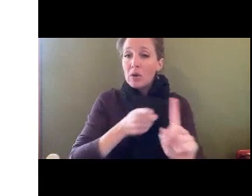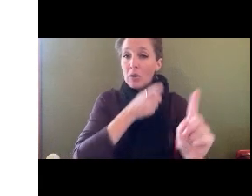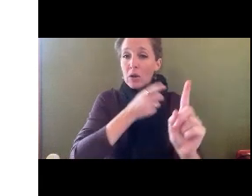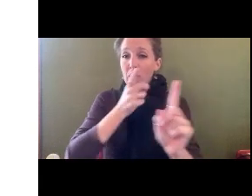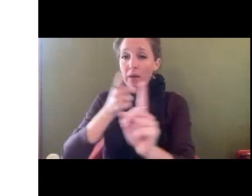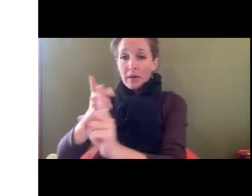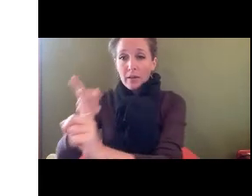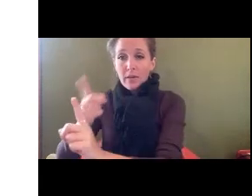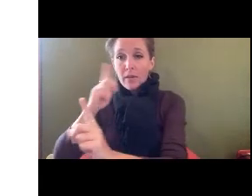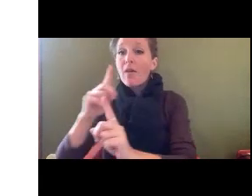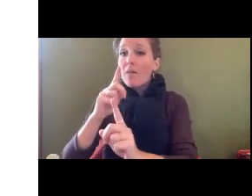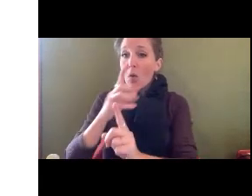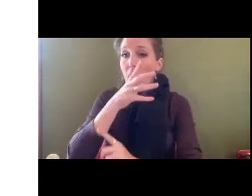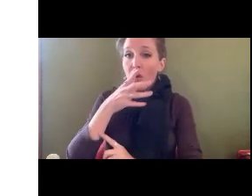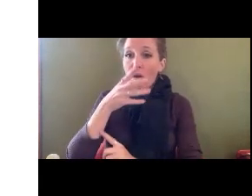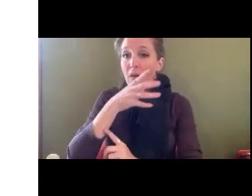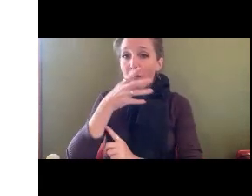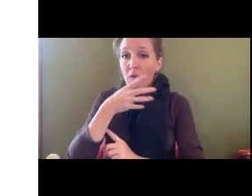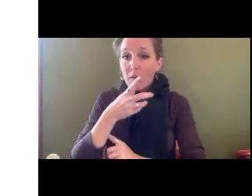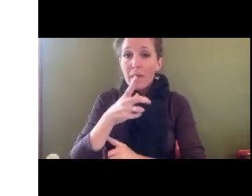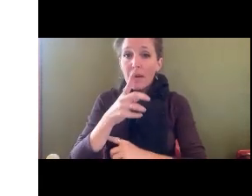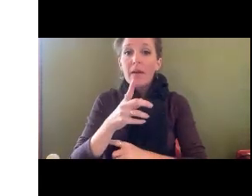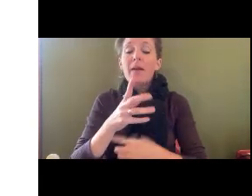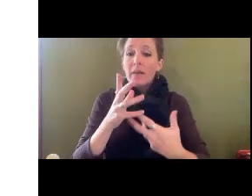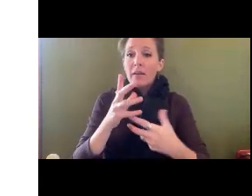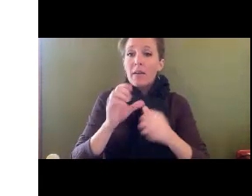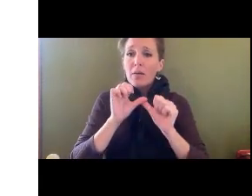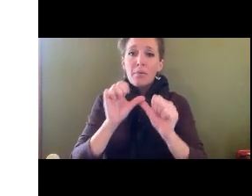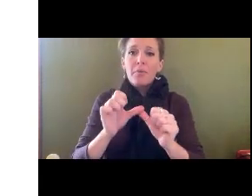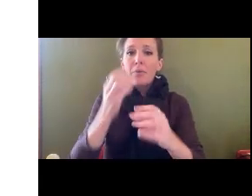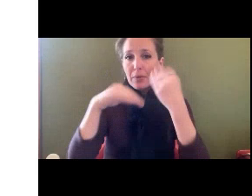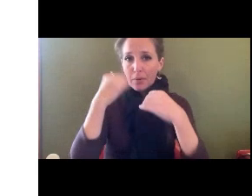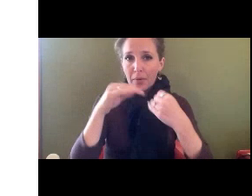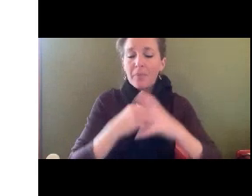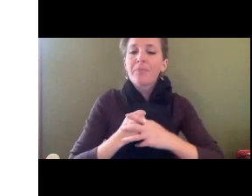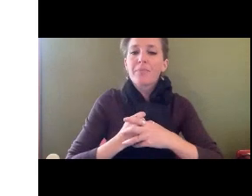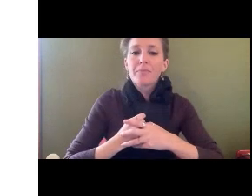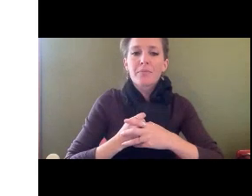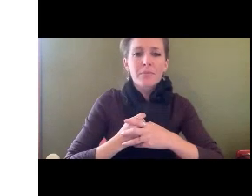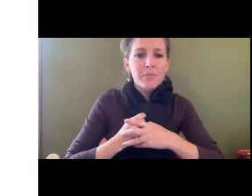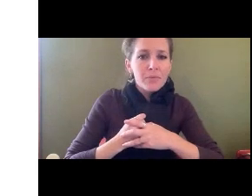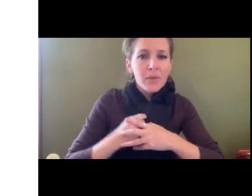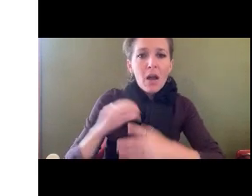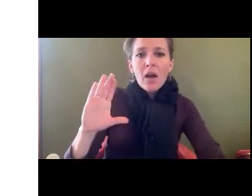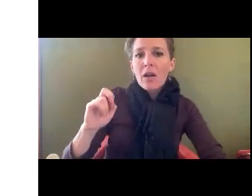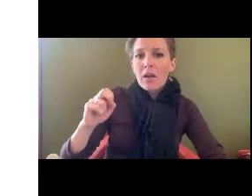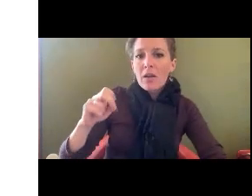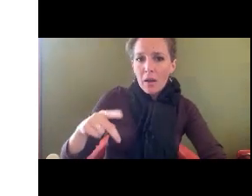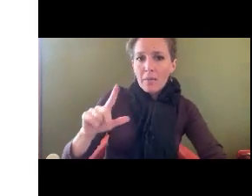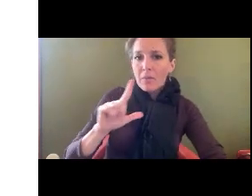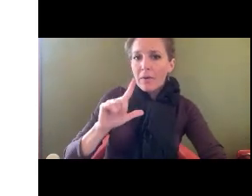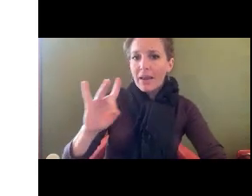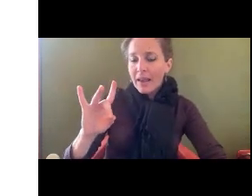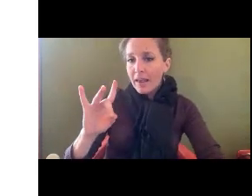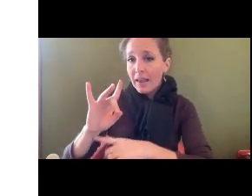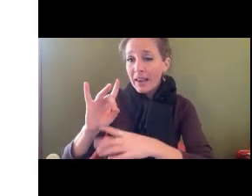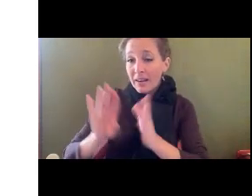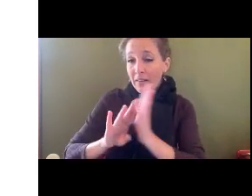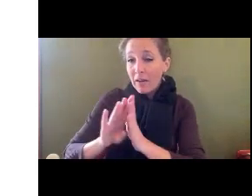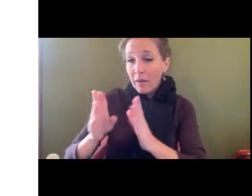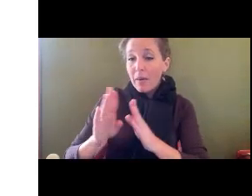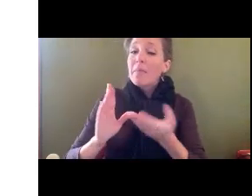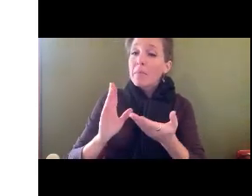systems. Also, there's a 2-year work program that was launched at COP28 to measure progress on these targets